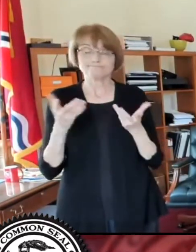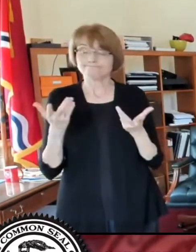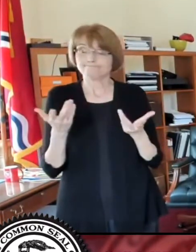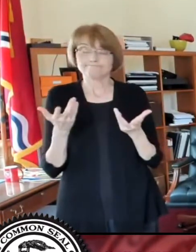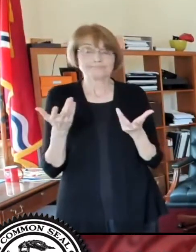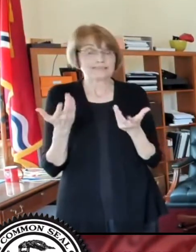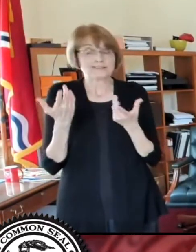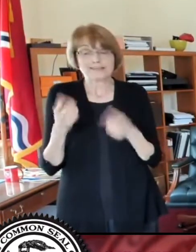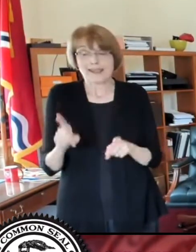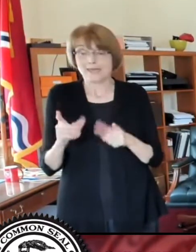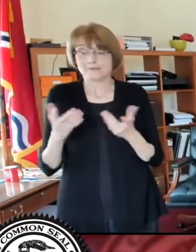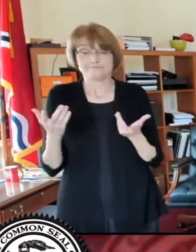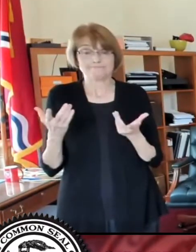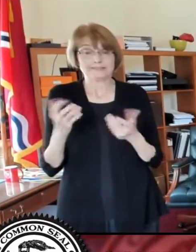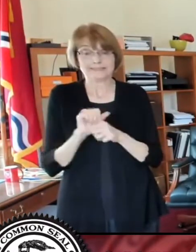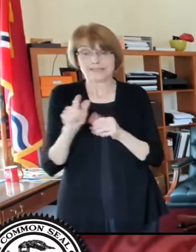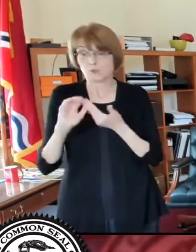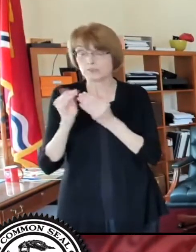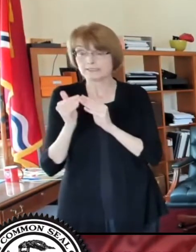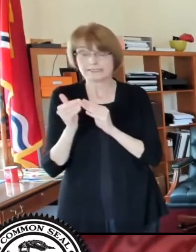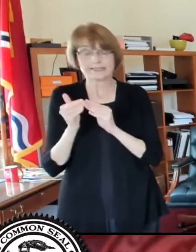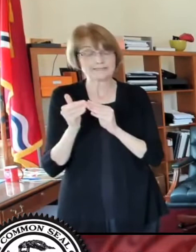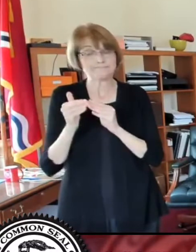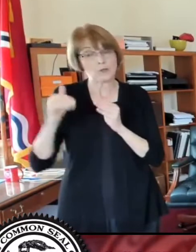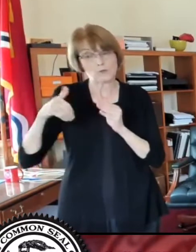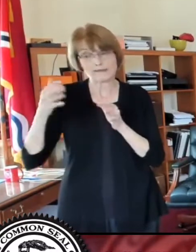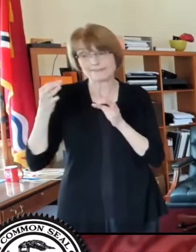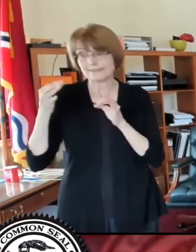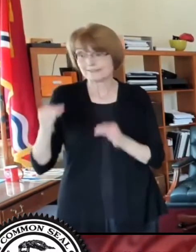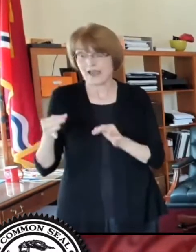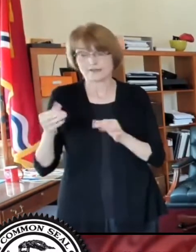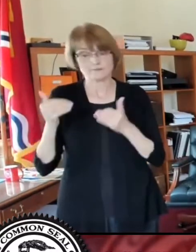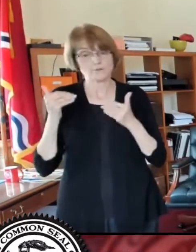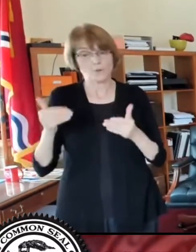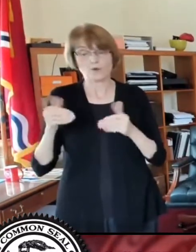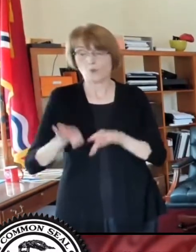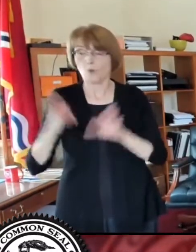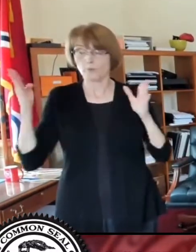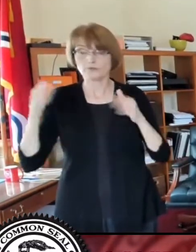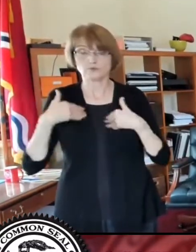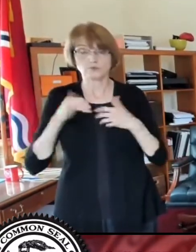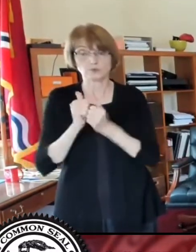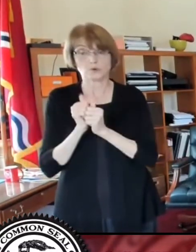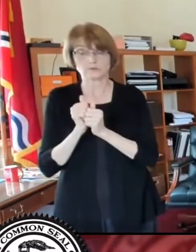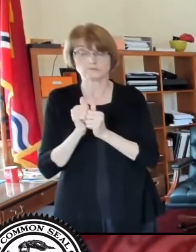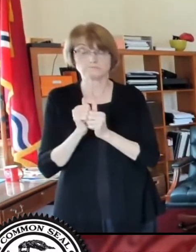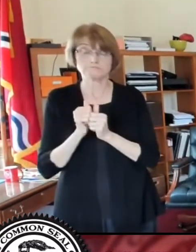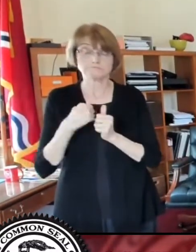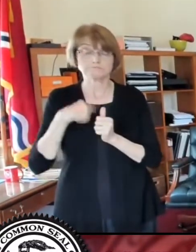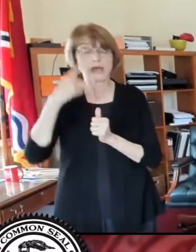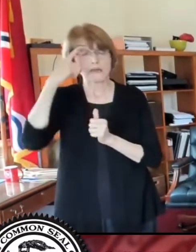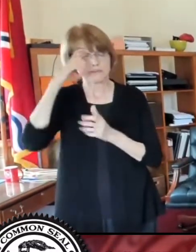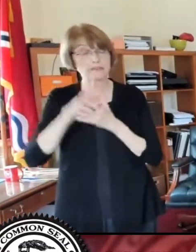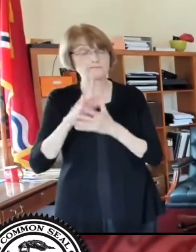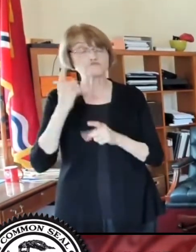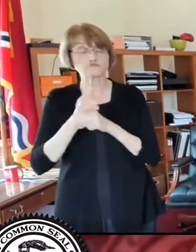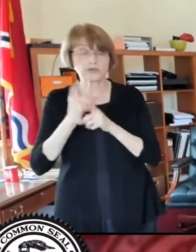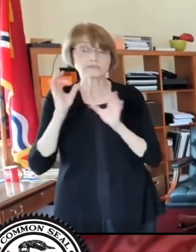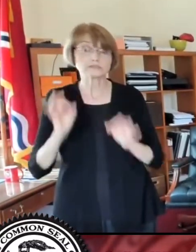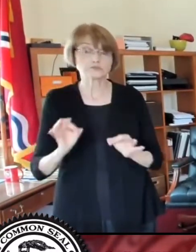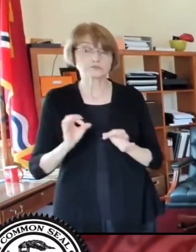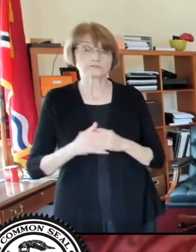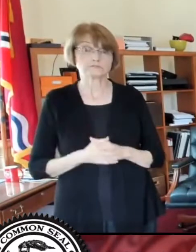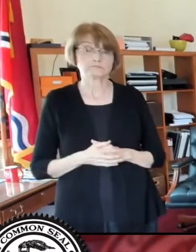things that we have not yet released to go forward. I think it was the right decision. We